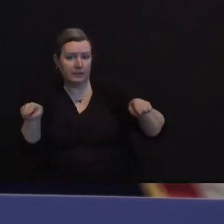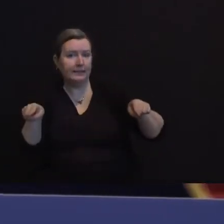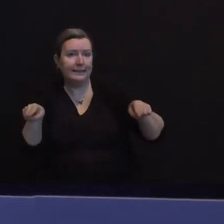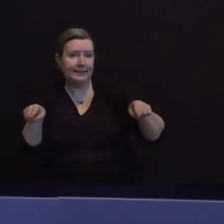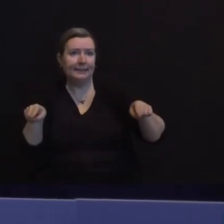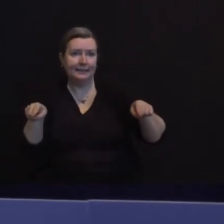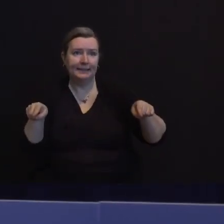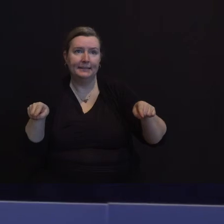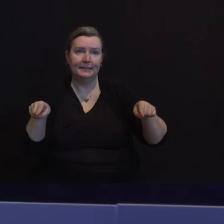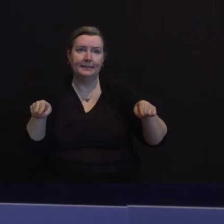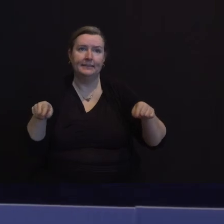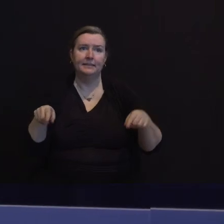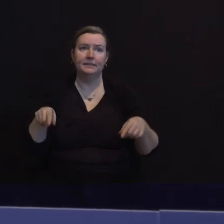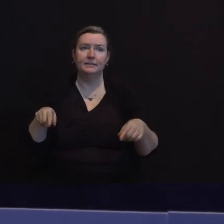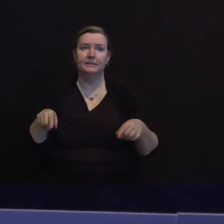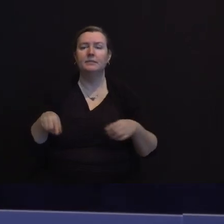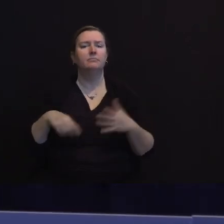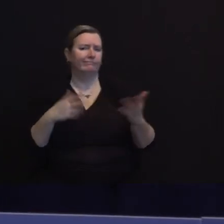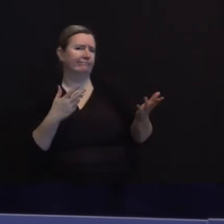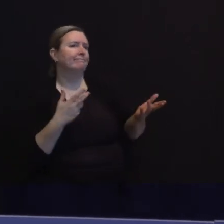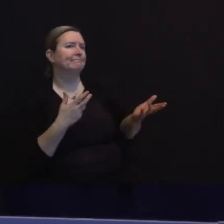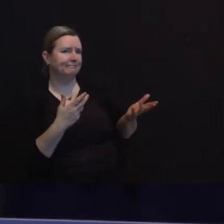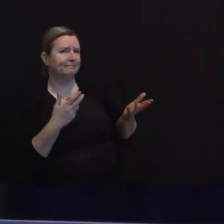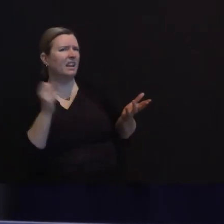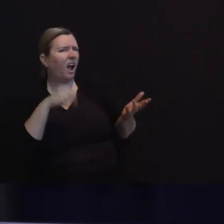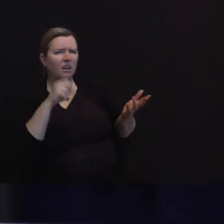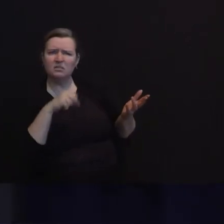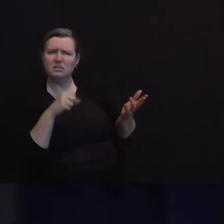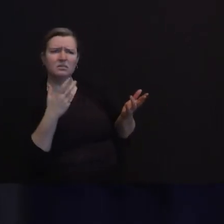Those doses have already been put aside.